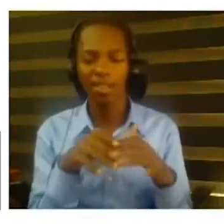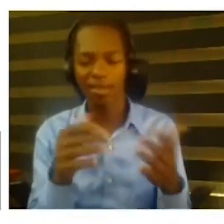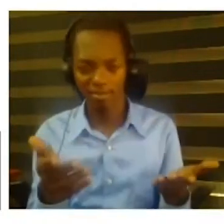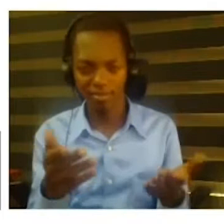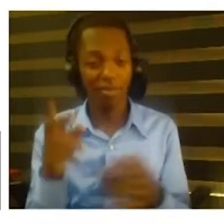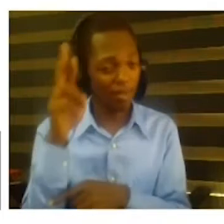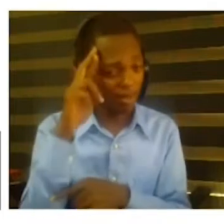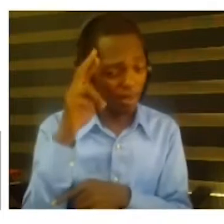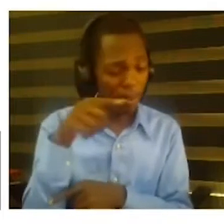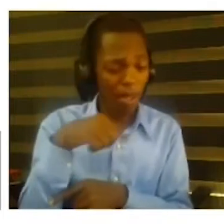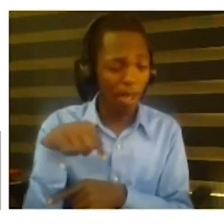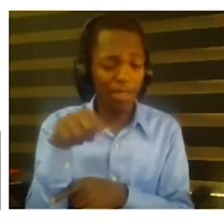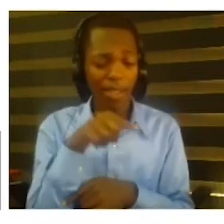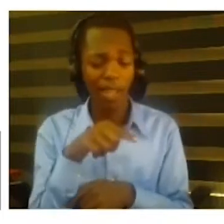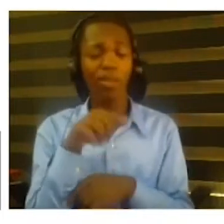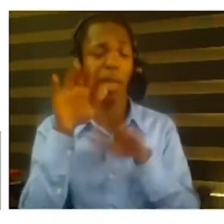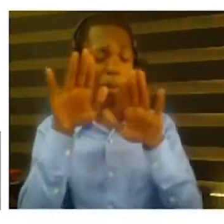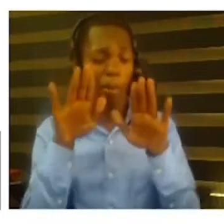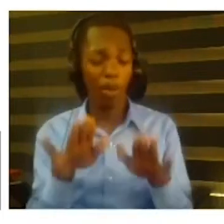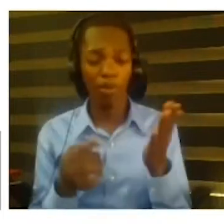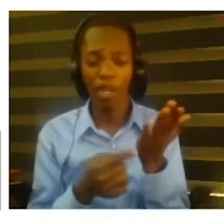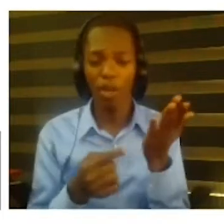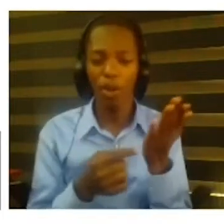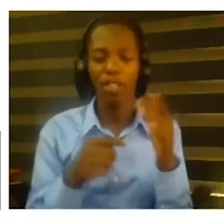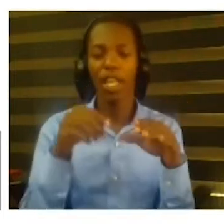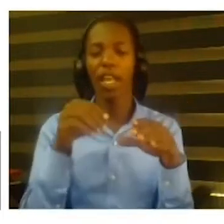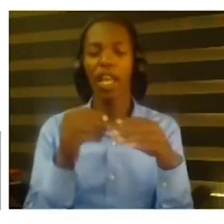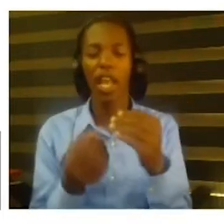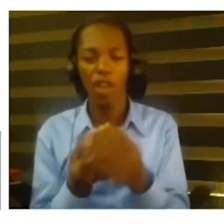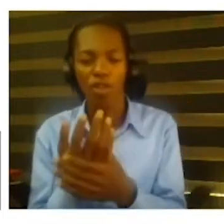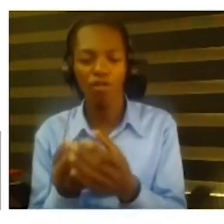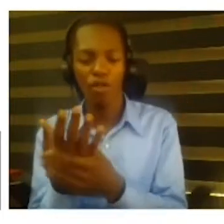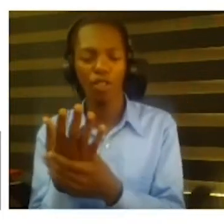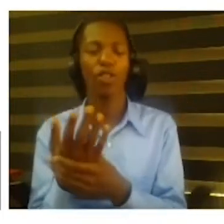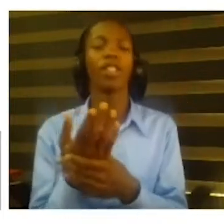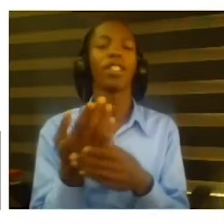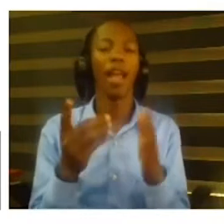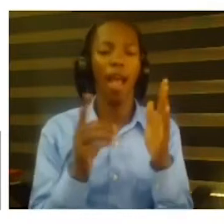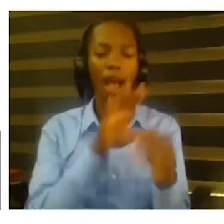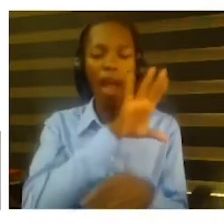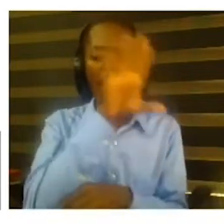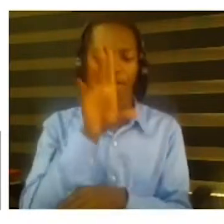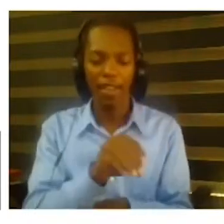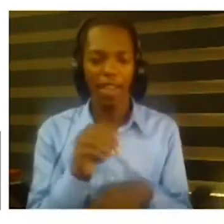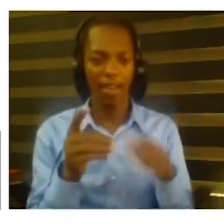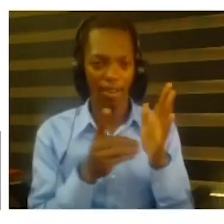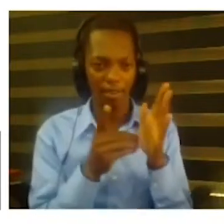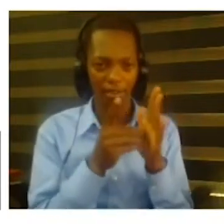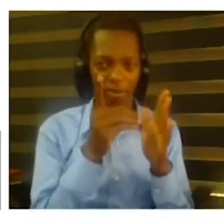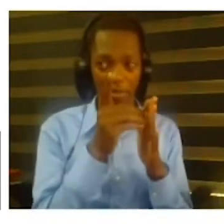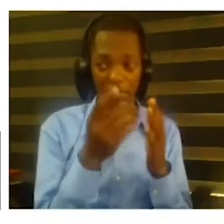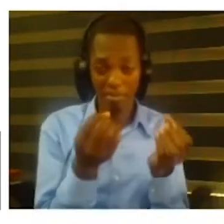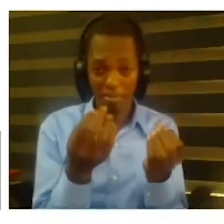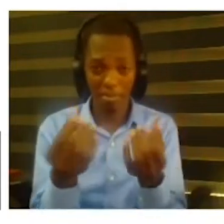the importance of technology and innovation in Africa's development. There are so many things that many of us take